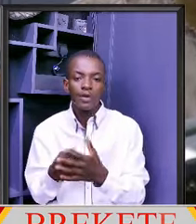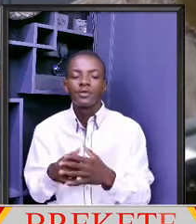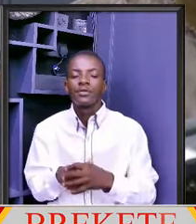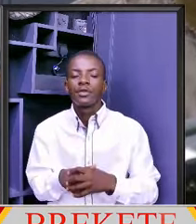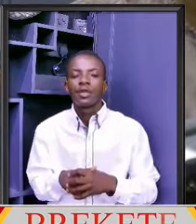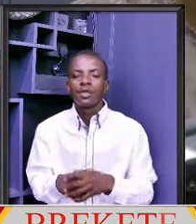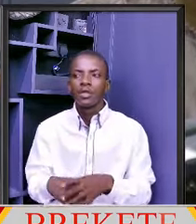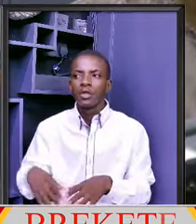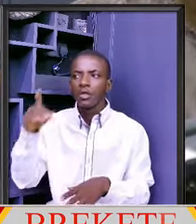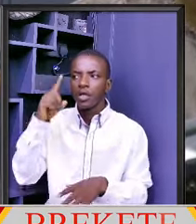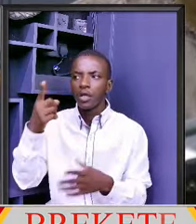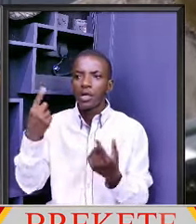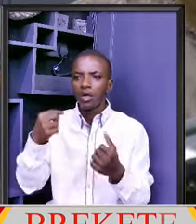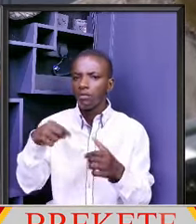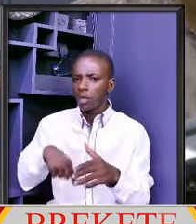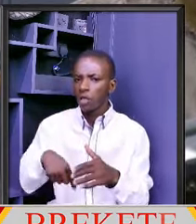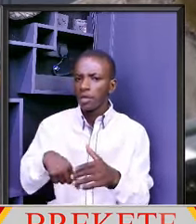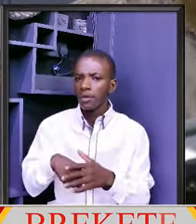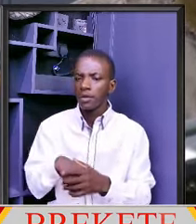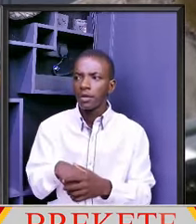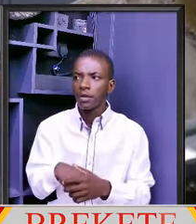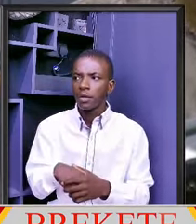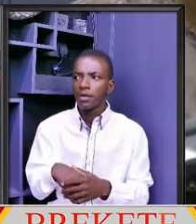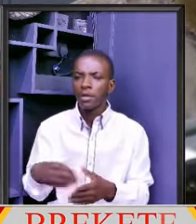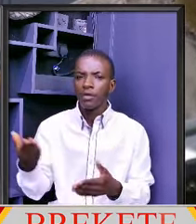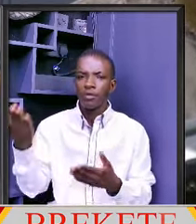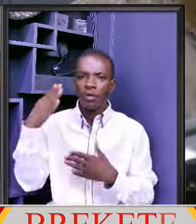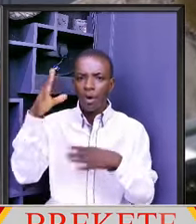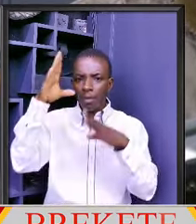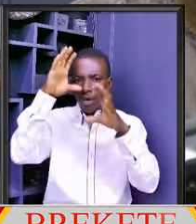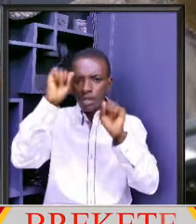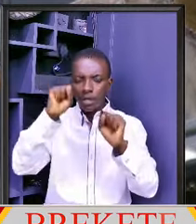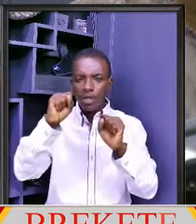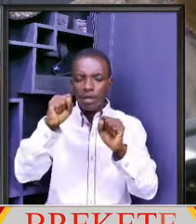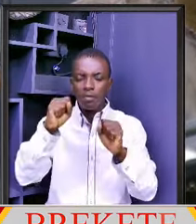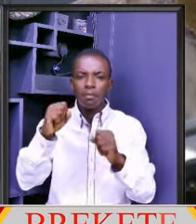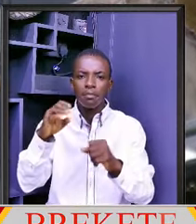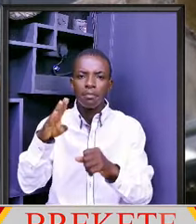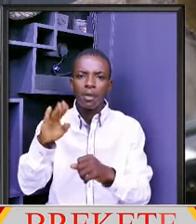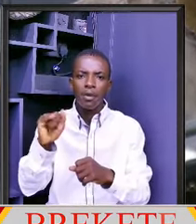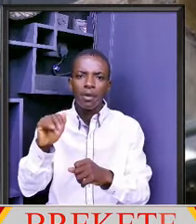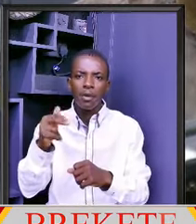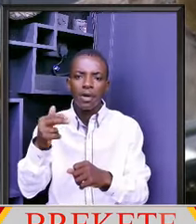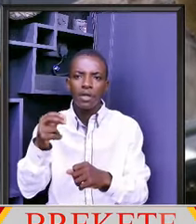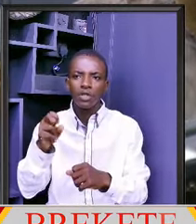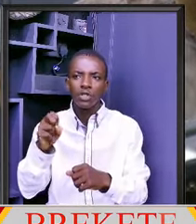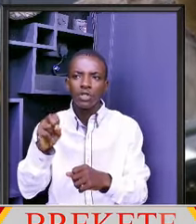Sir, I came in. The former president, Babangida Shehu Mehula,